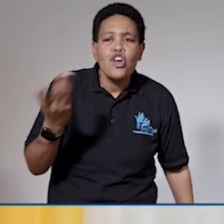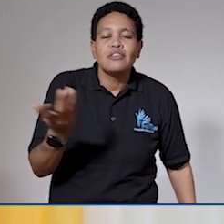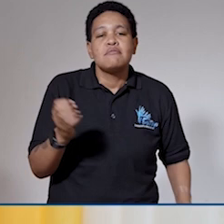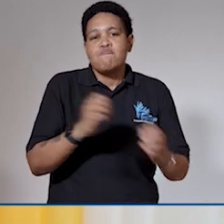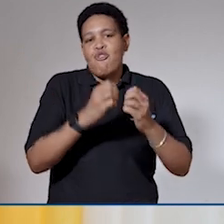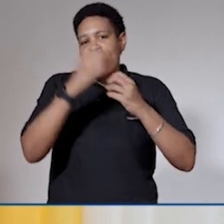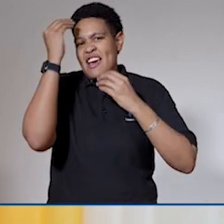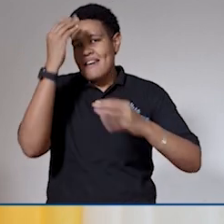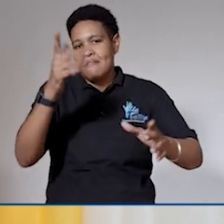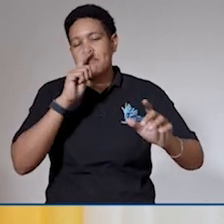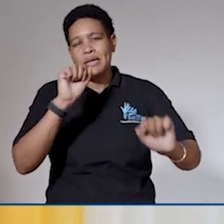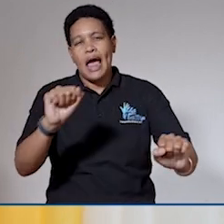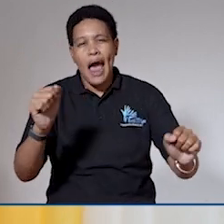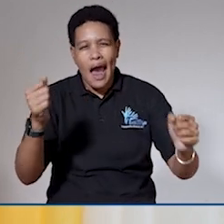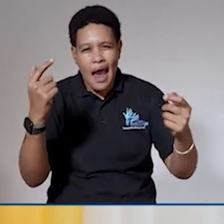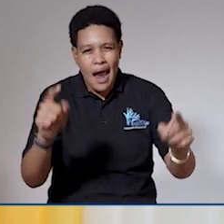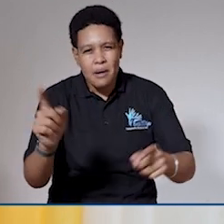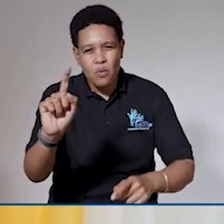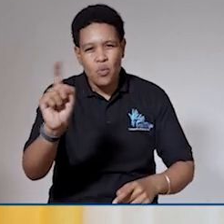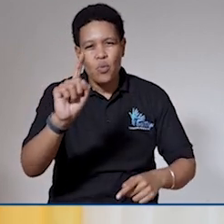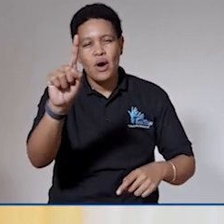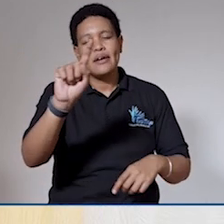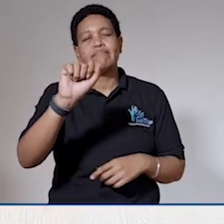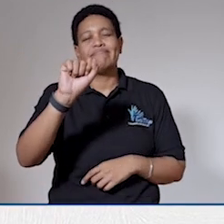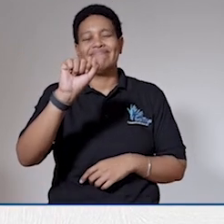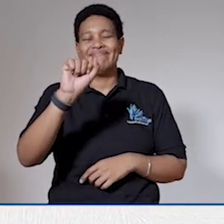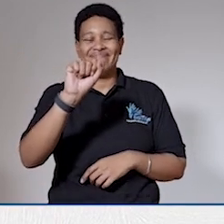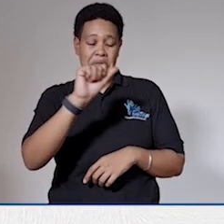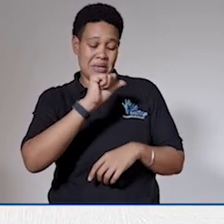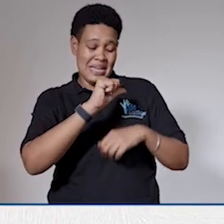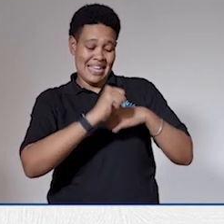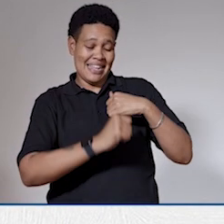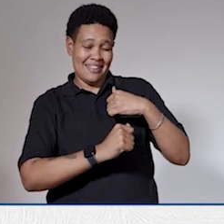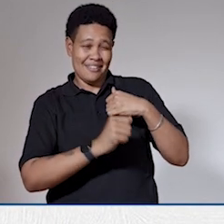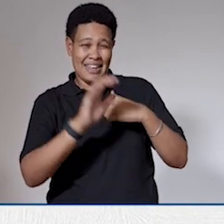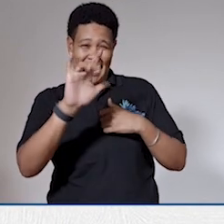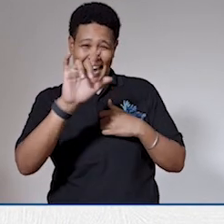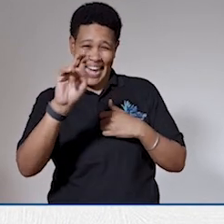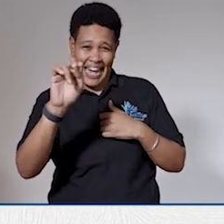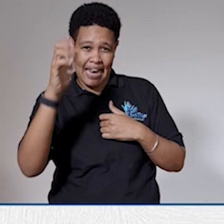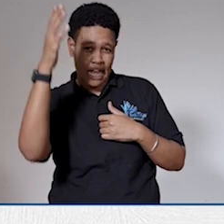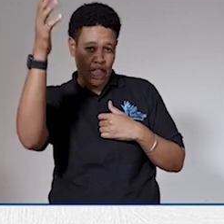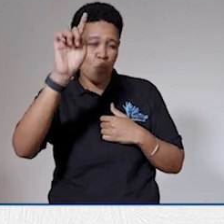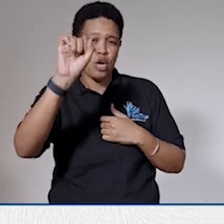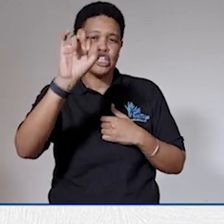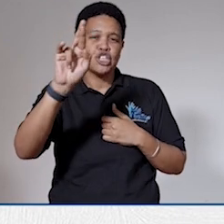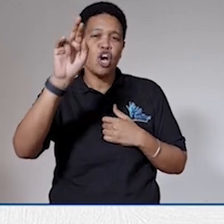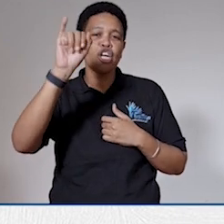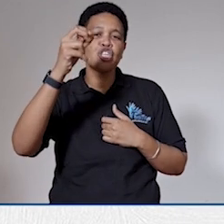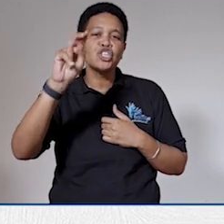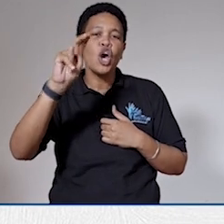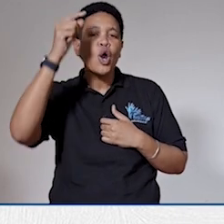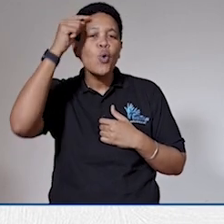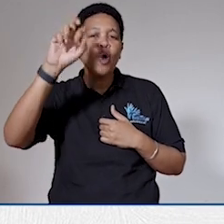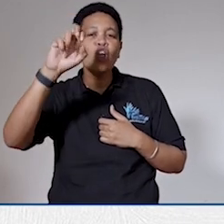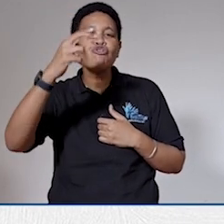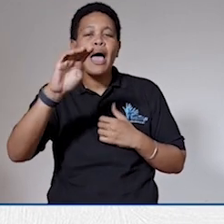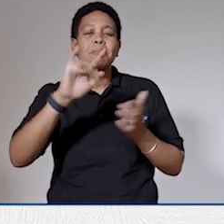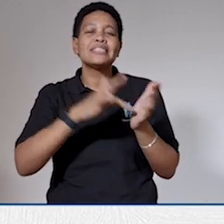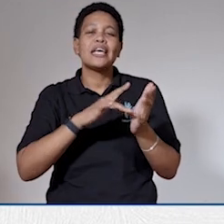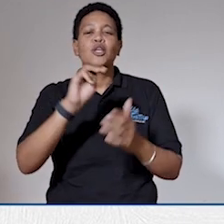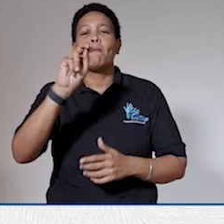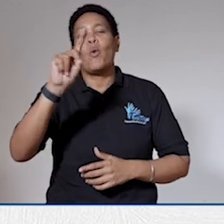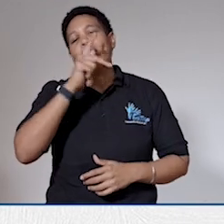be had at the Surgery Prosthetic Clinic at the Sir John Golling Rehab Center, Mona, Kingston.